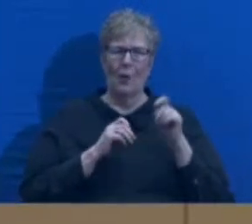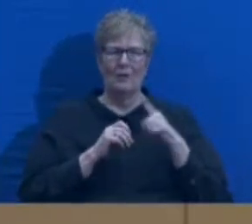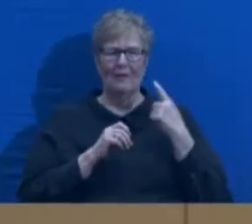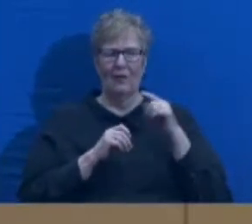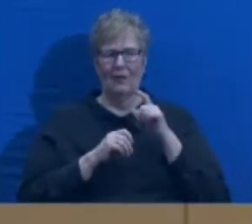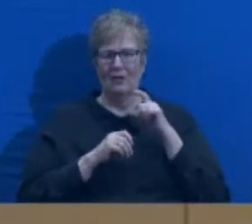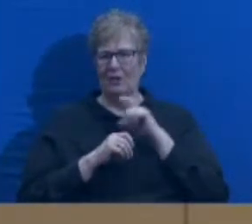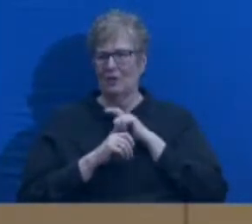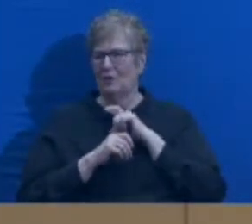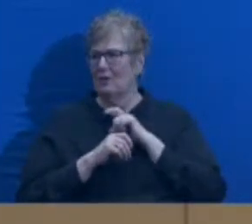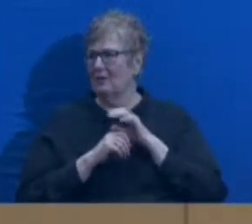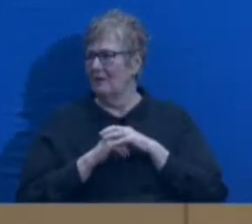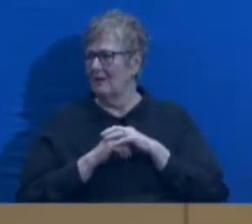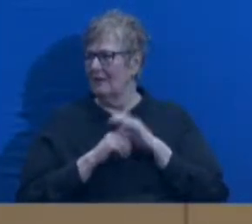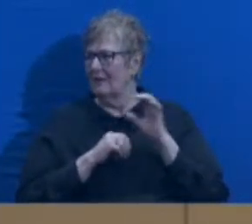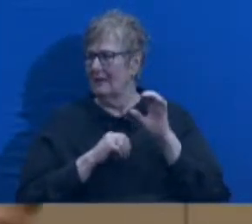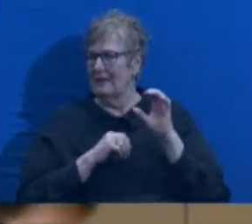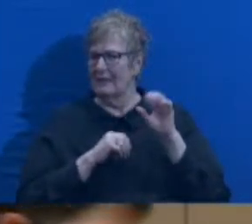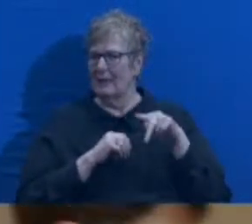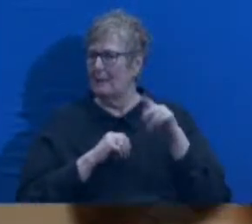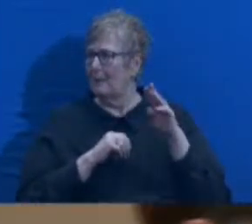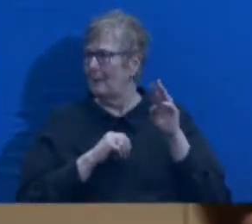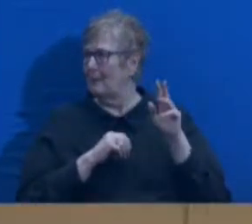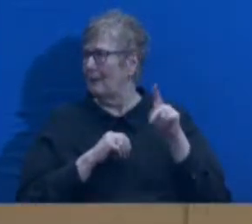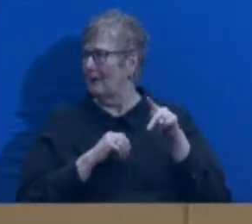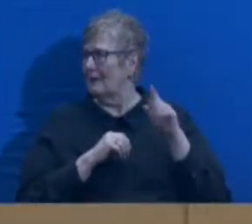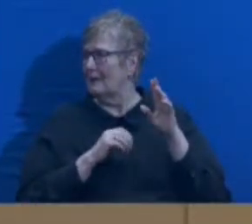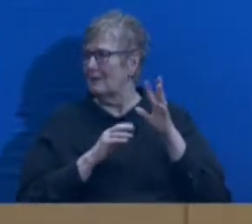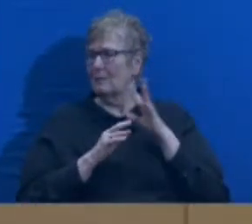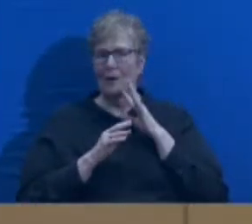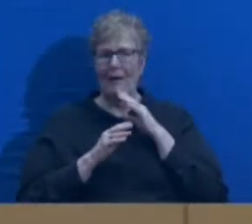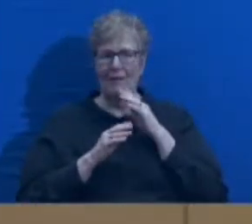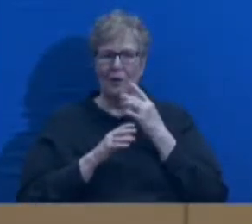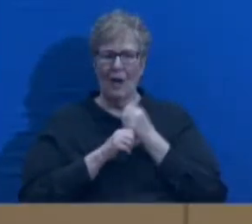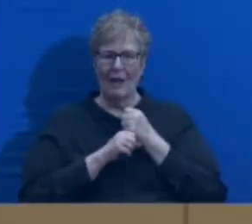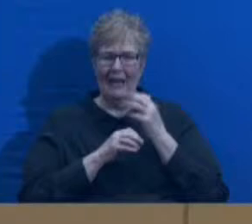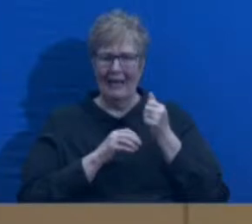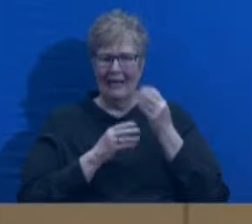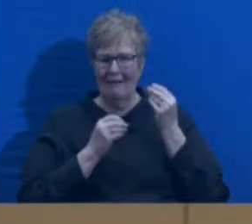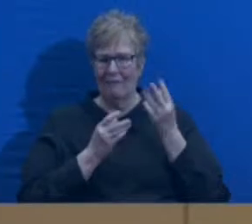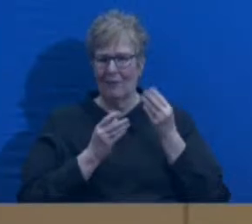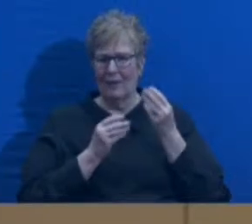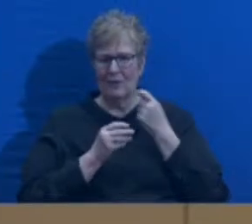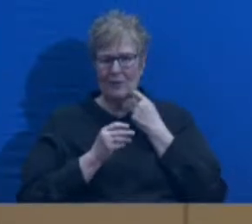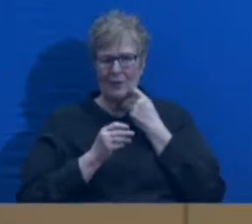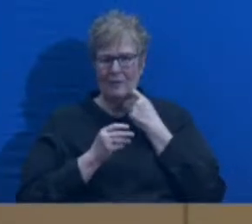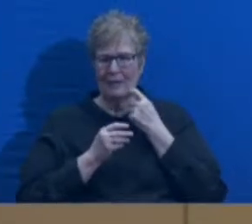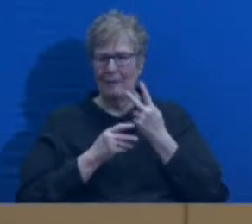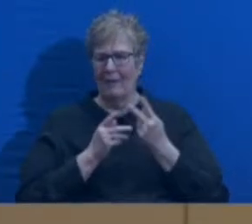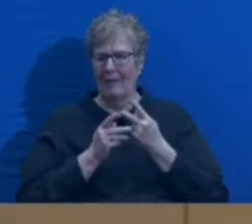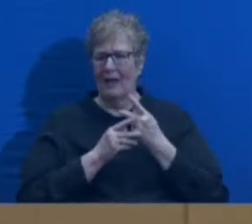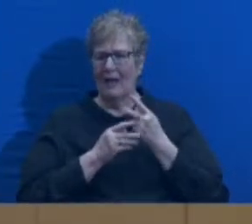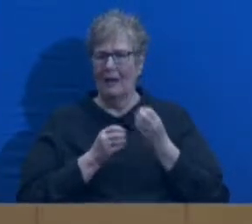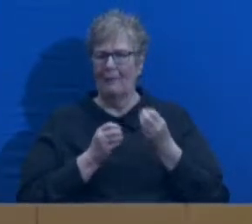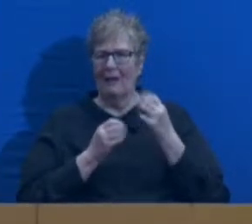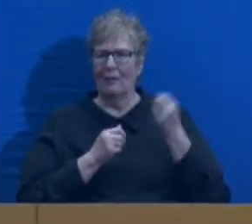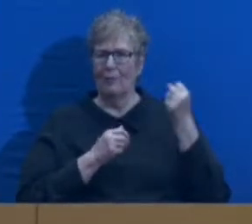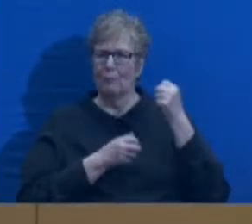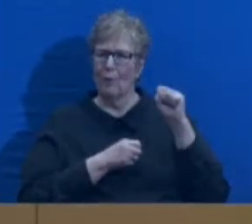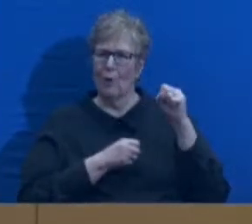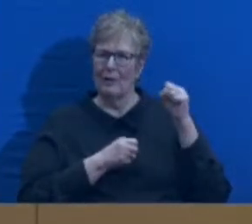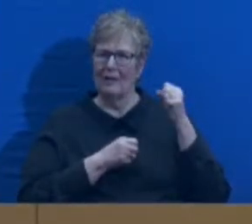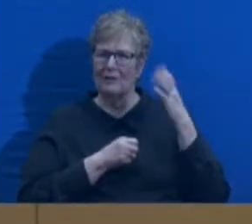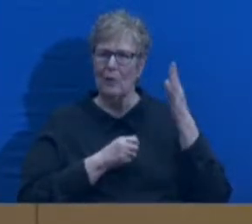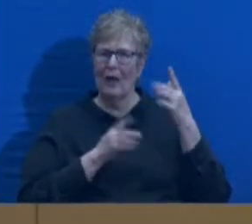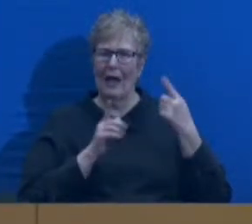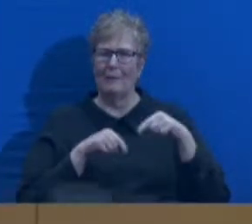I know CMPD spoke earlier this week, but have you gotten any update, any indication of the type or amount of protests that may occur